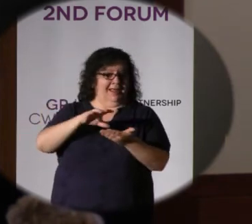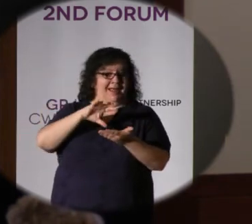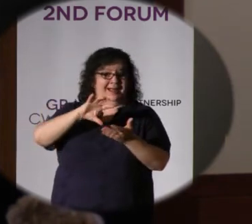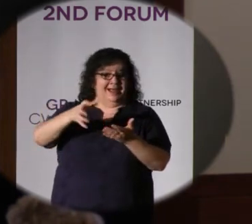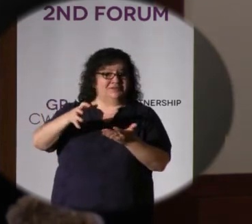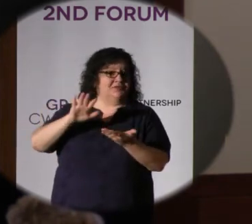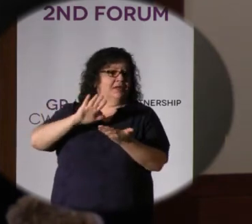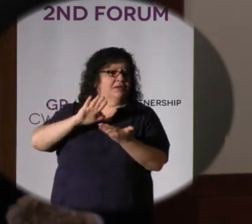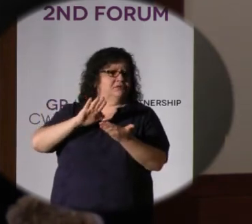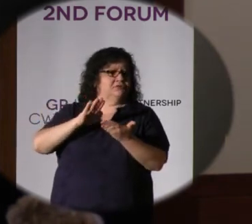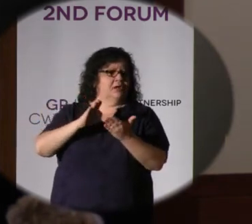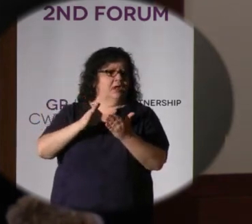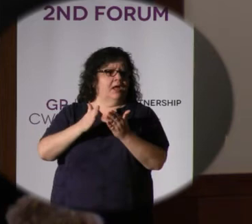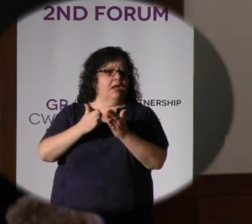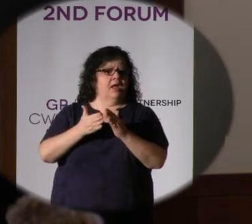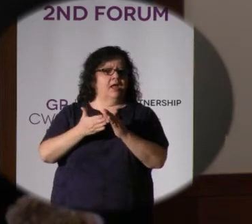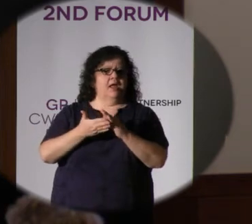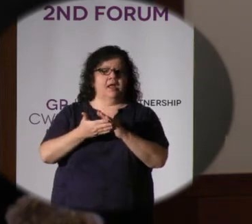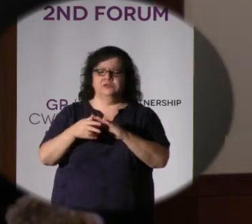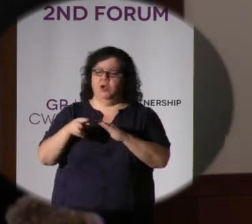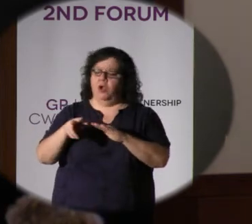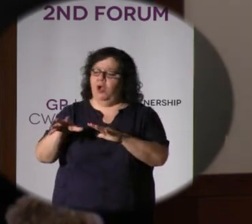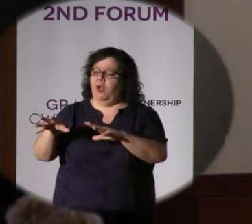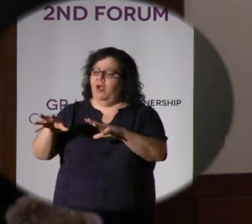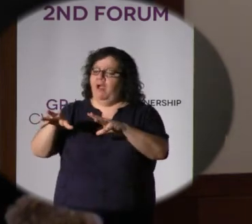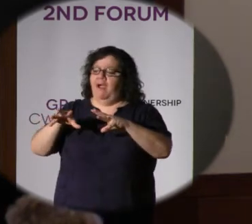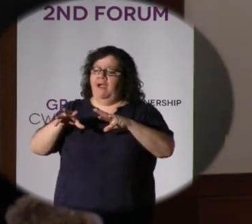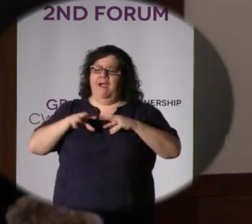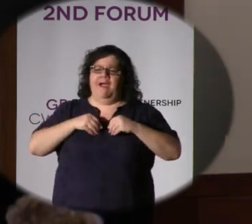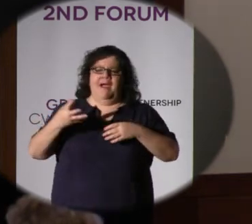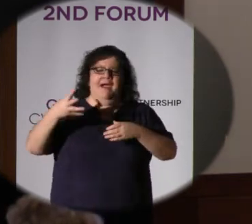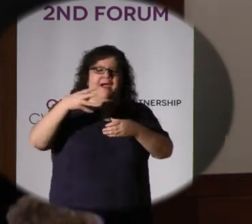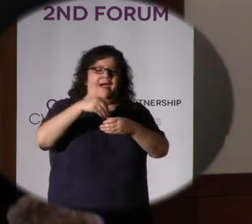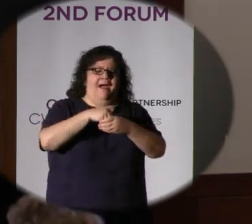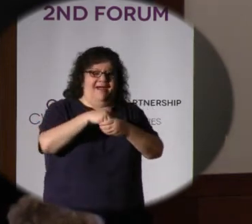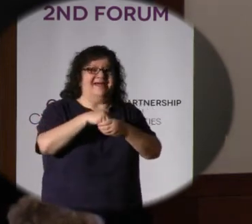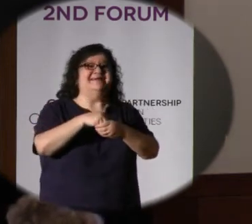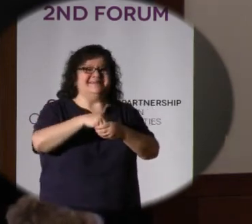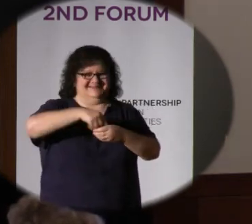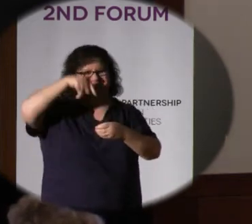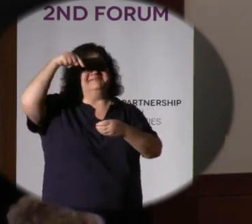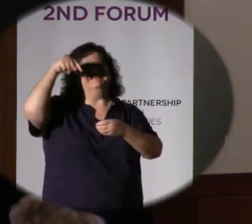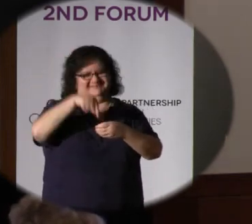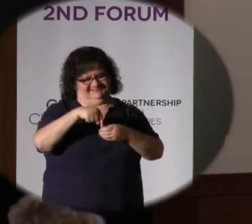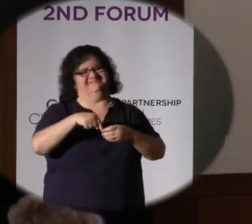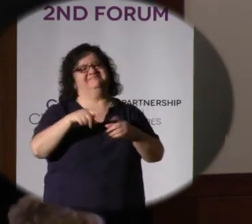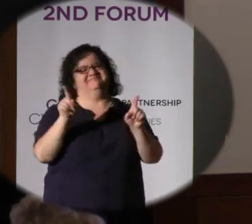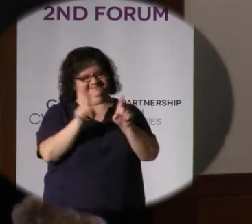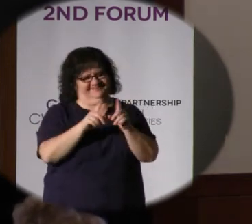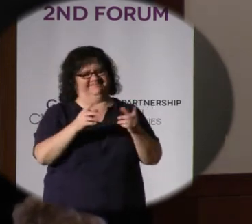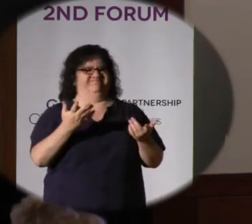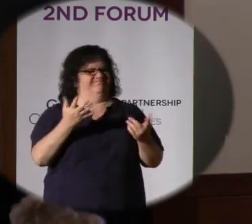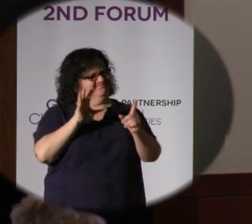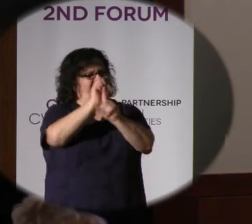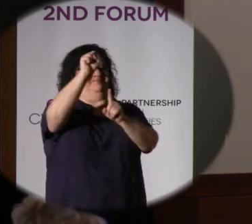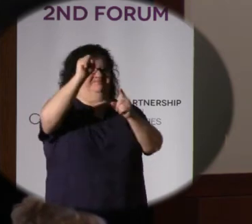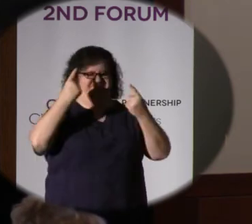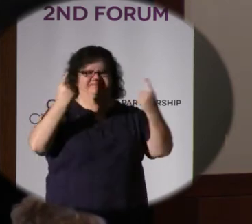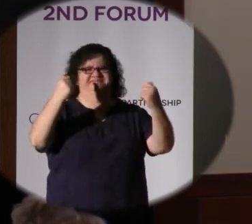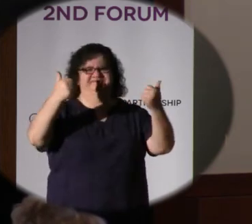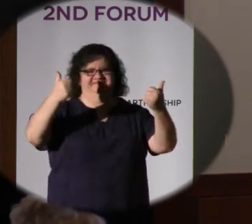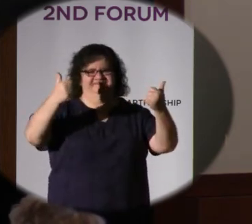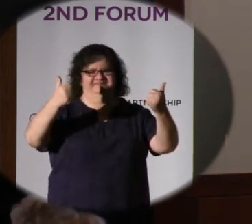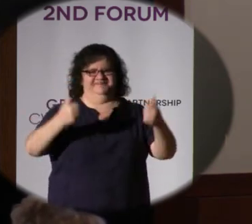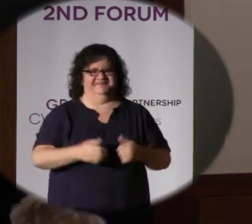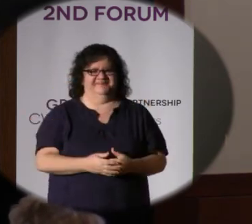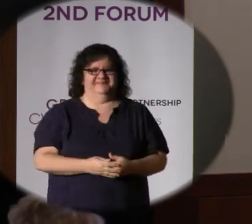UNICEF is committed to supporting the global effort to break down the barriers that prevent children living with